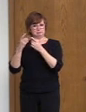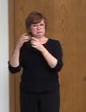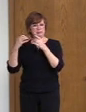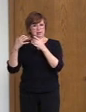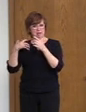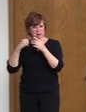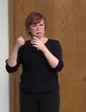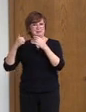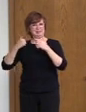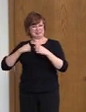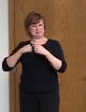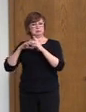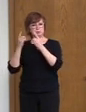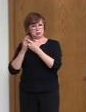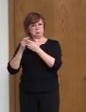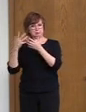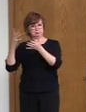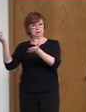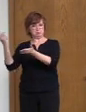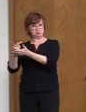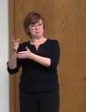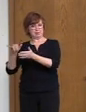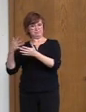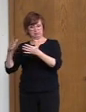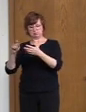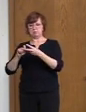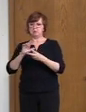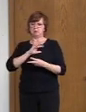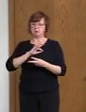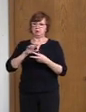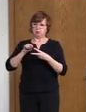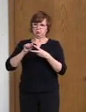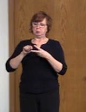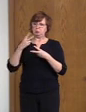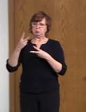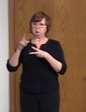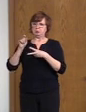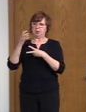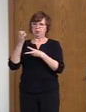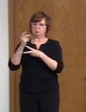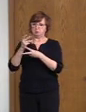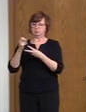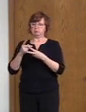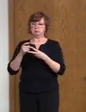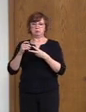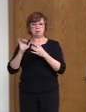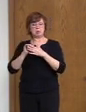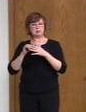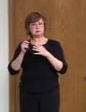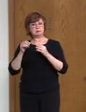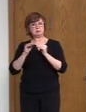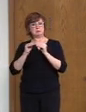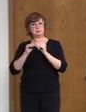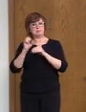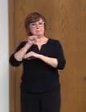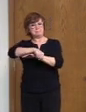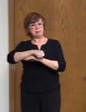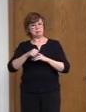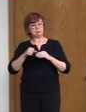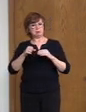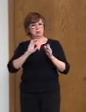those vaccines more quickly than we had originally anticipated, and receiving them in slightly